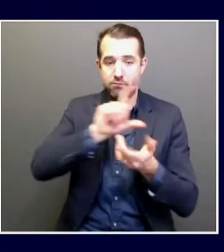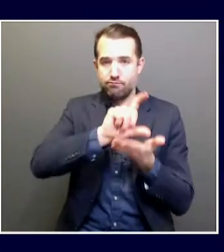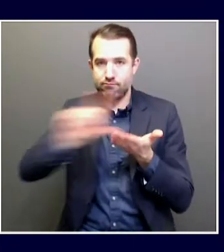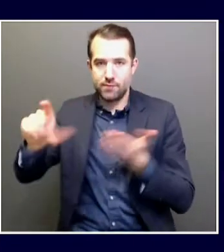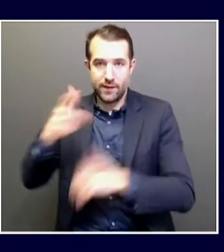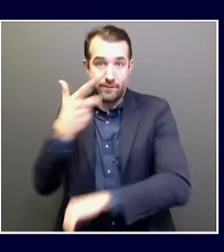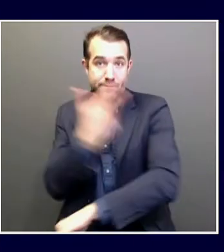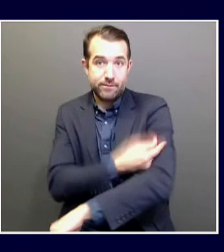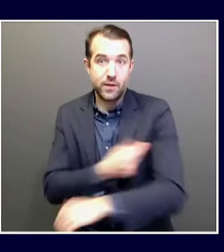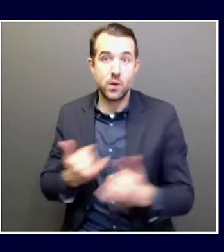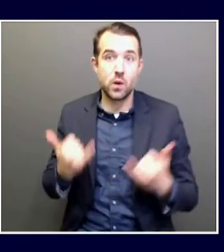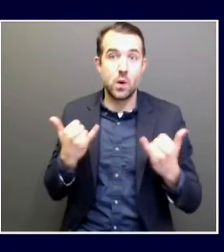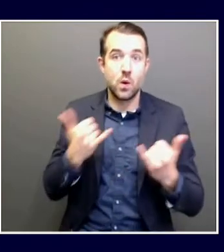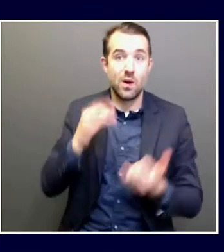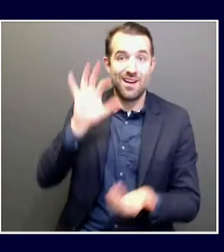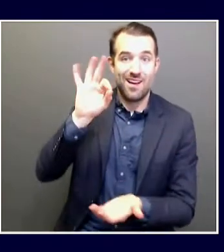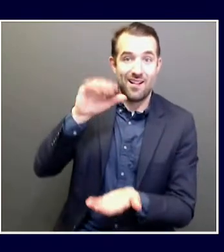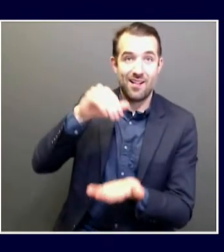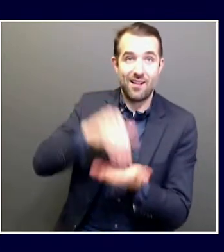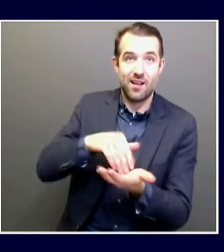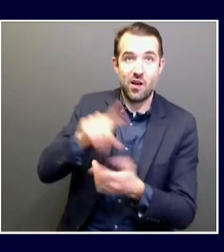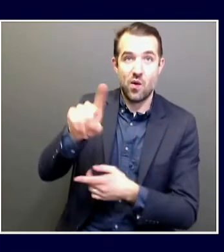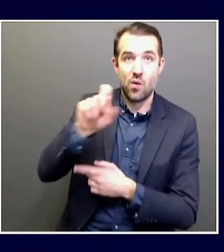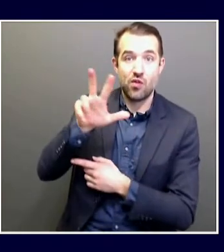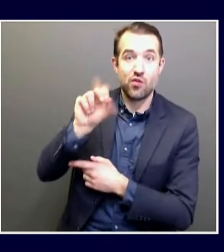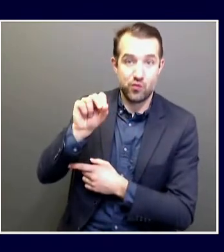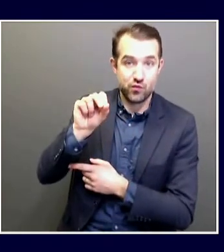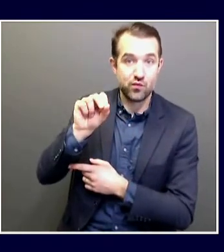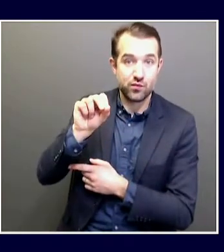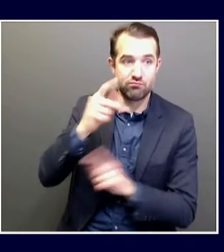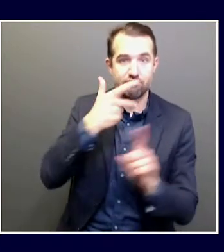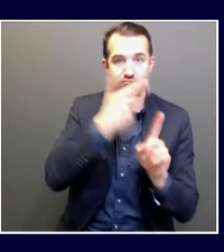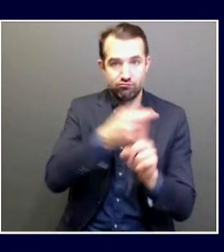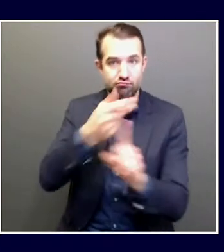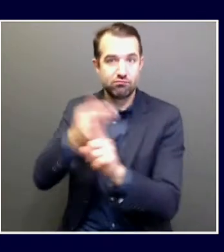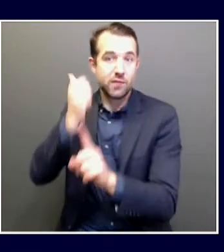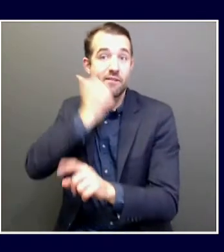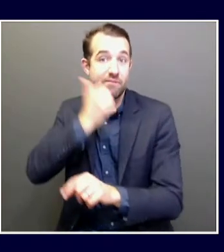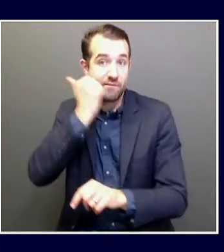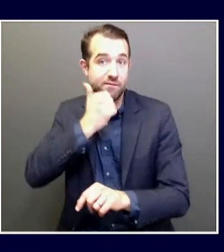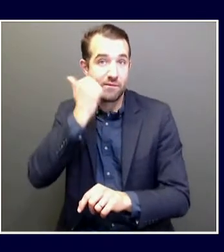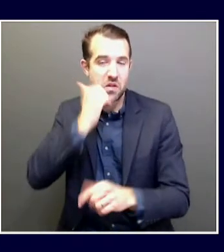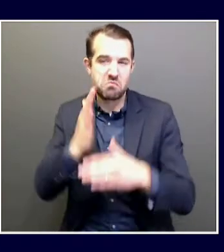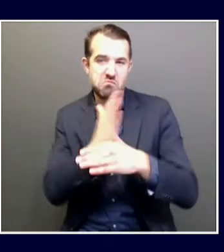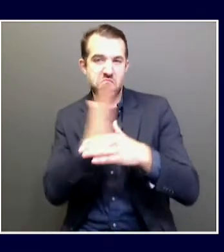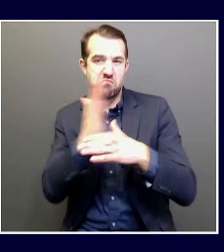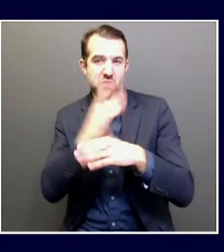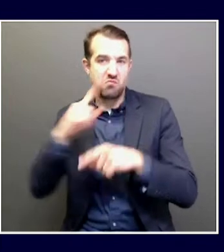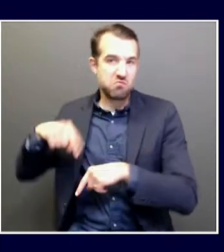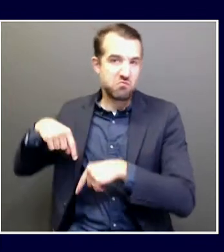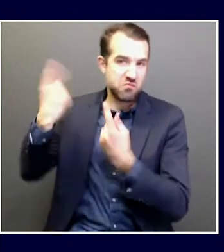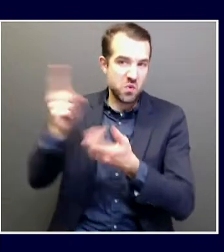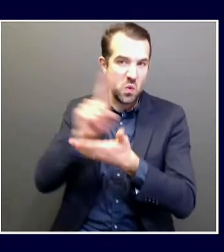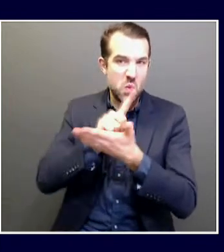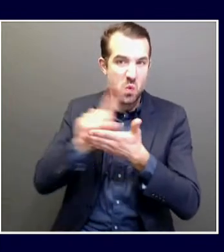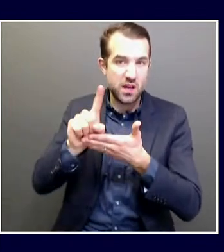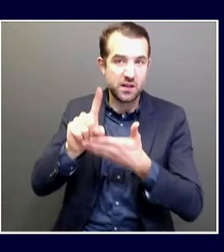9,130 doses of COVID-19 vaccine every single day over the past 7 days across the state.